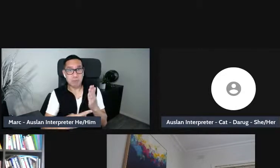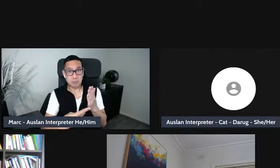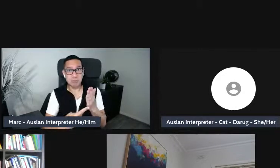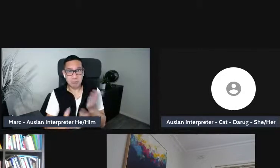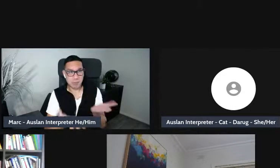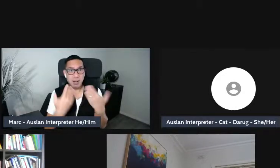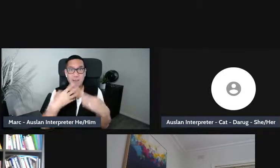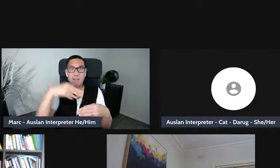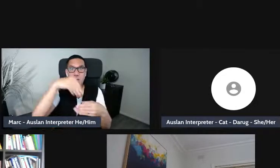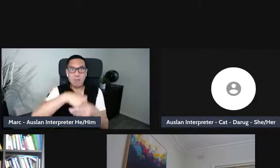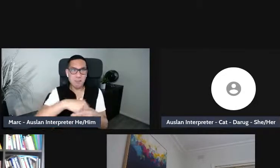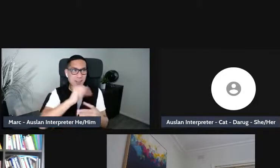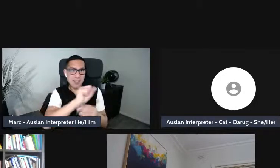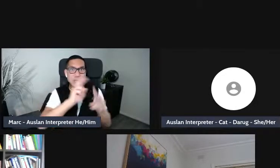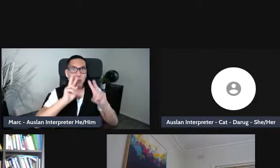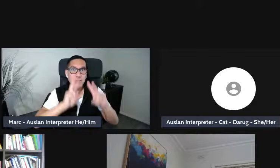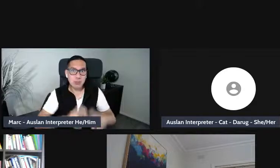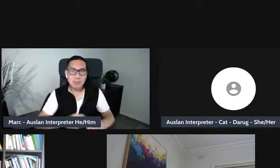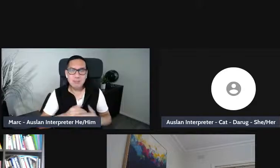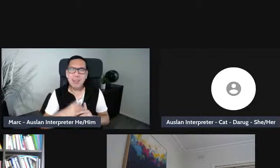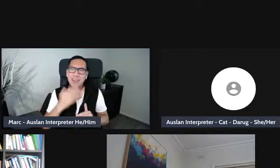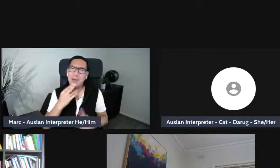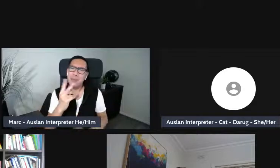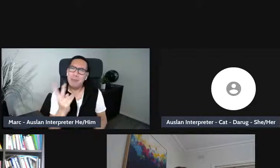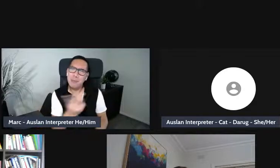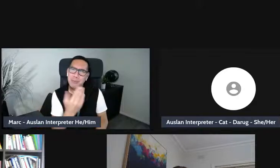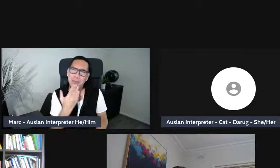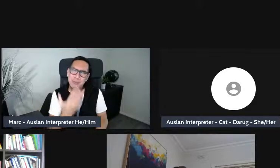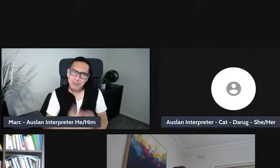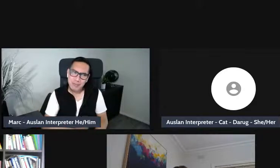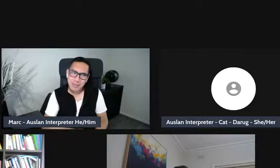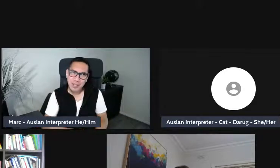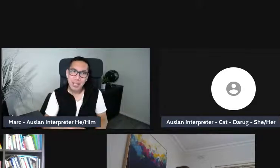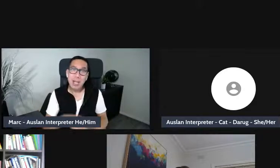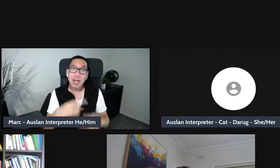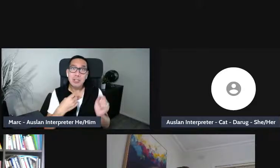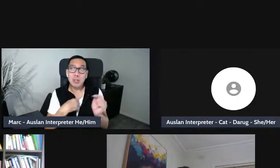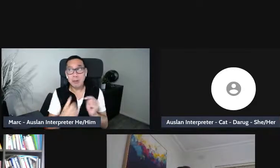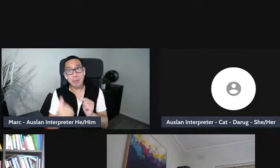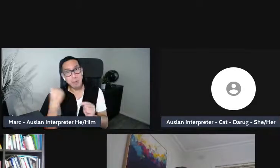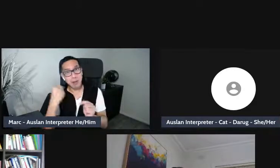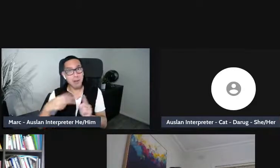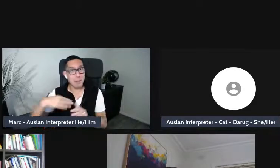research. So thank you both. I'm going to kick you backstage.